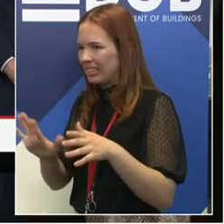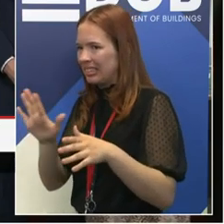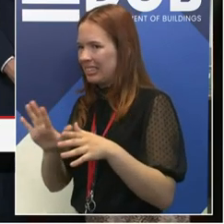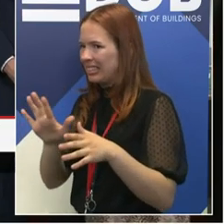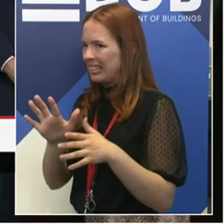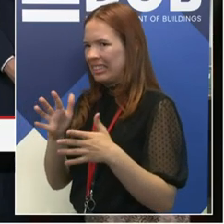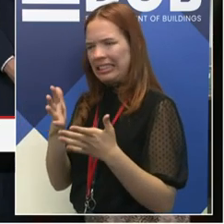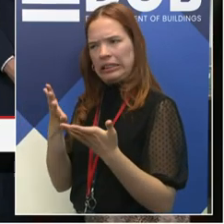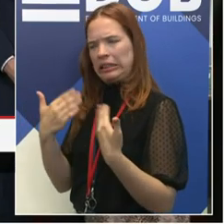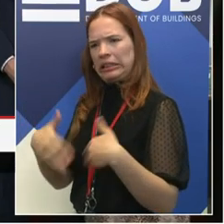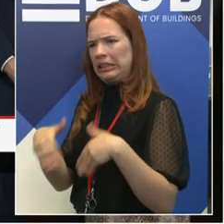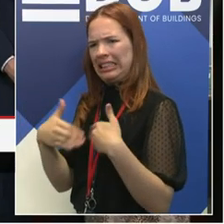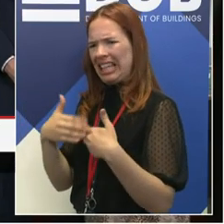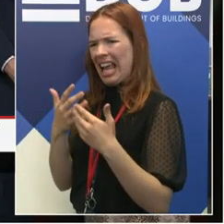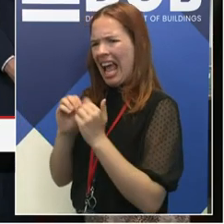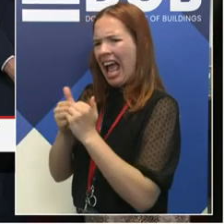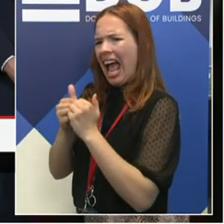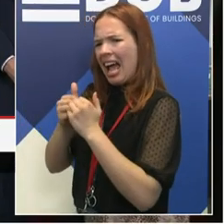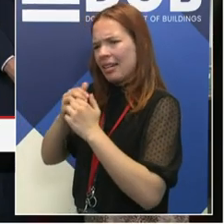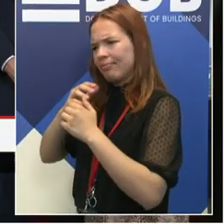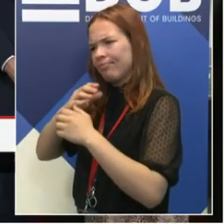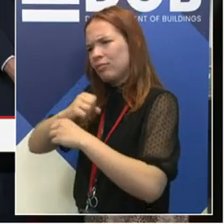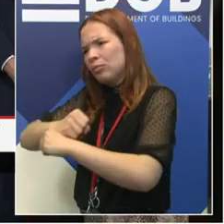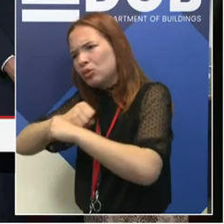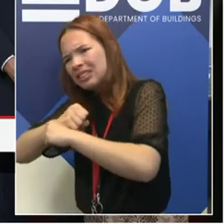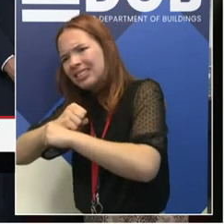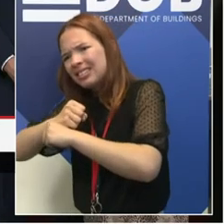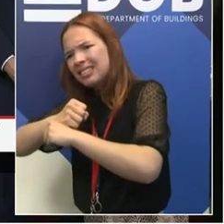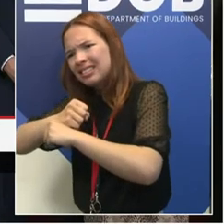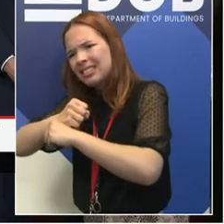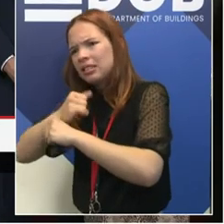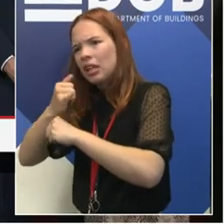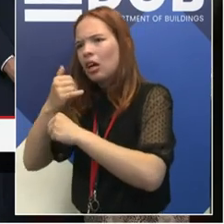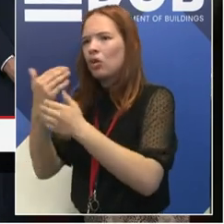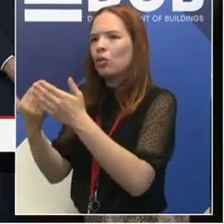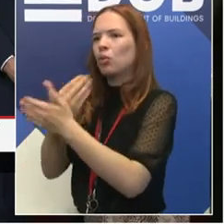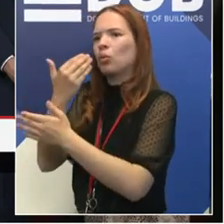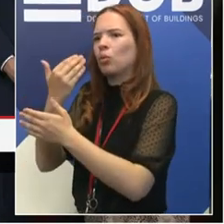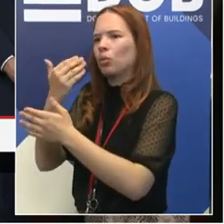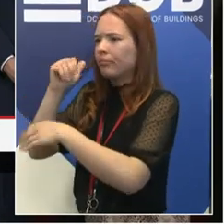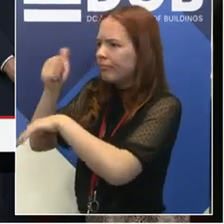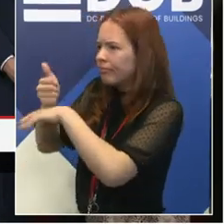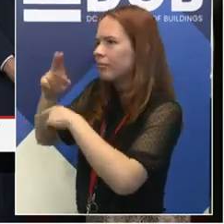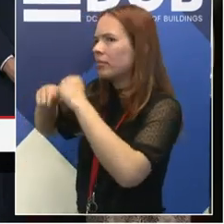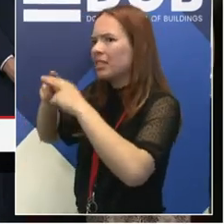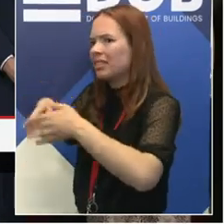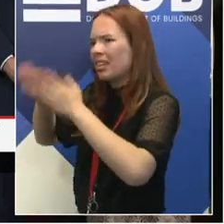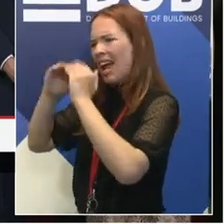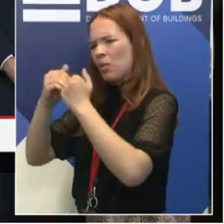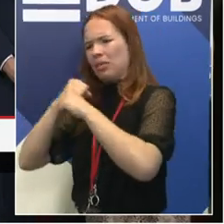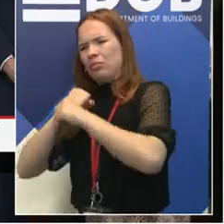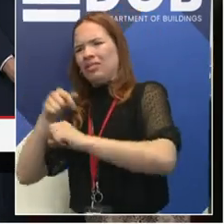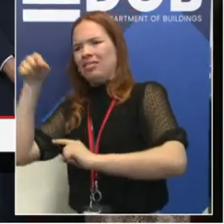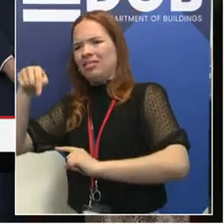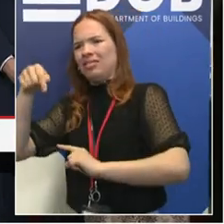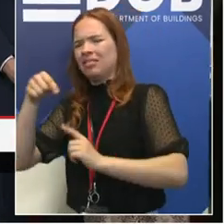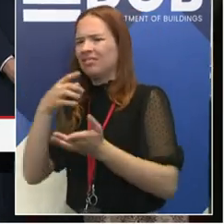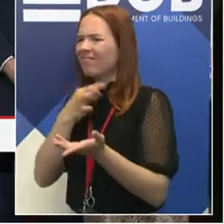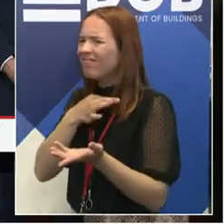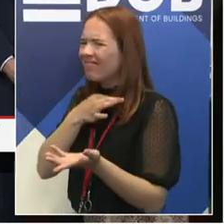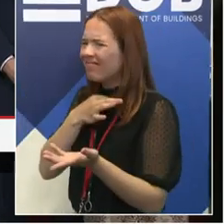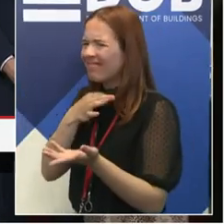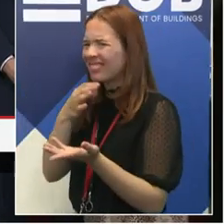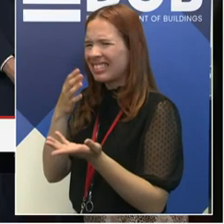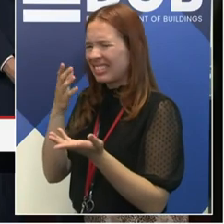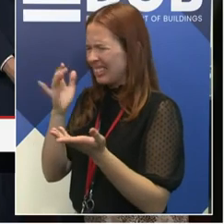bad buildings from moving forward if we're trying to build quickly? Well, we're not trying to build quickly. We're trying to build